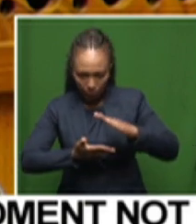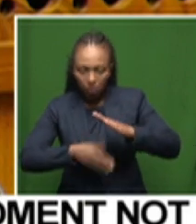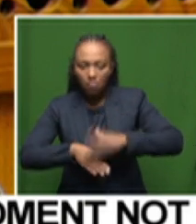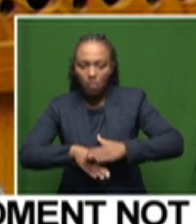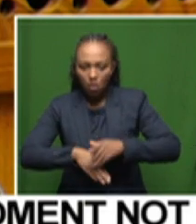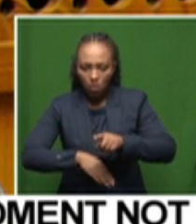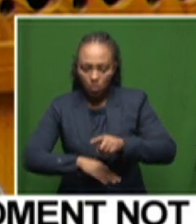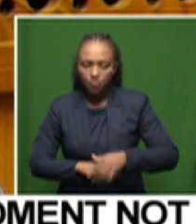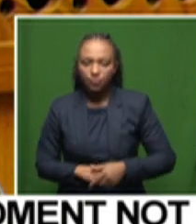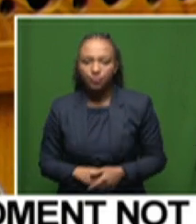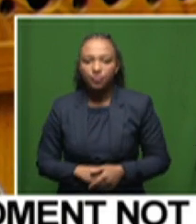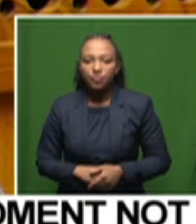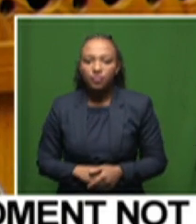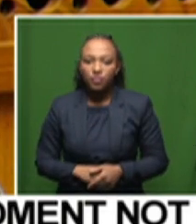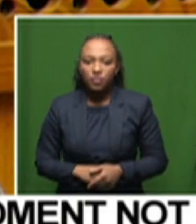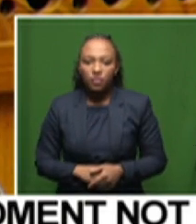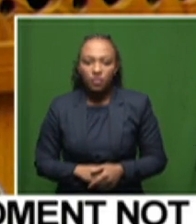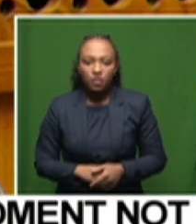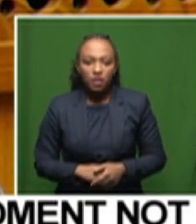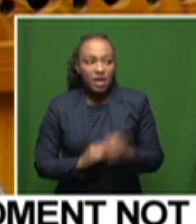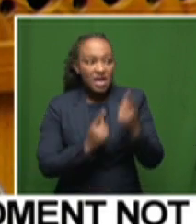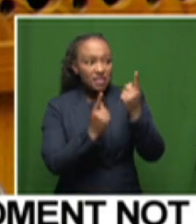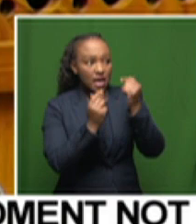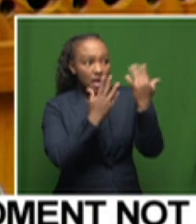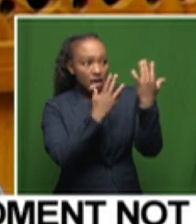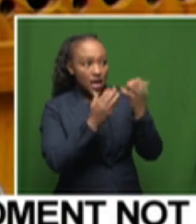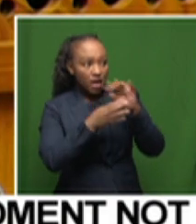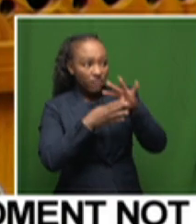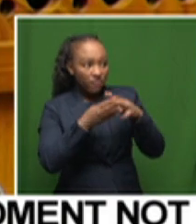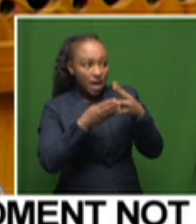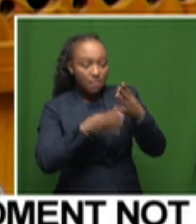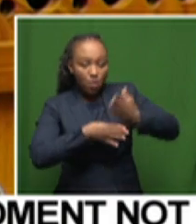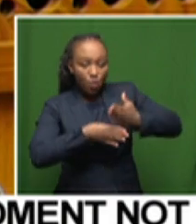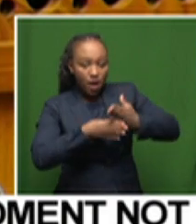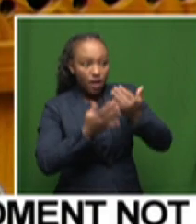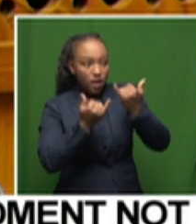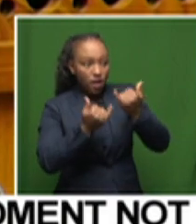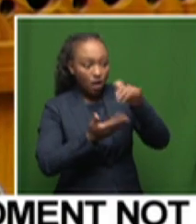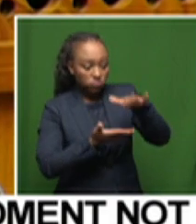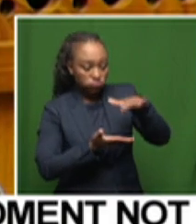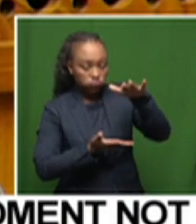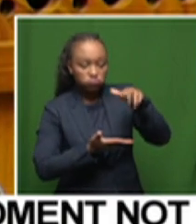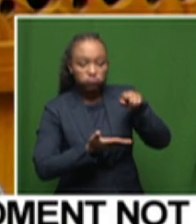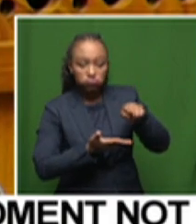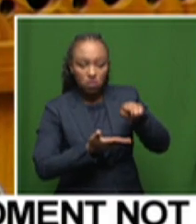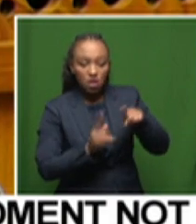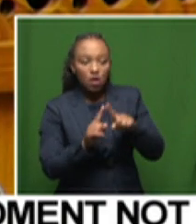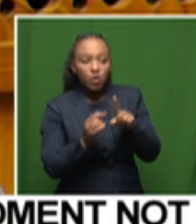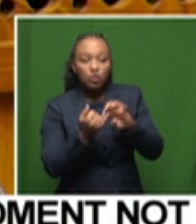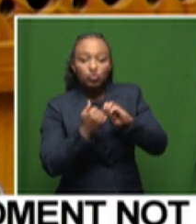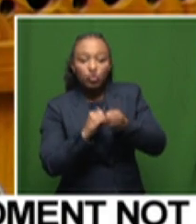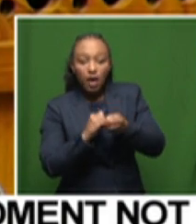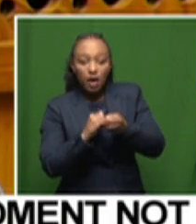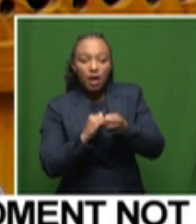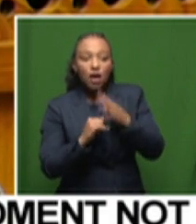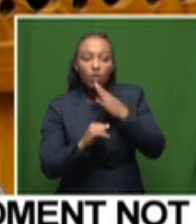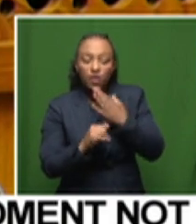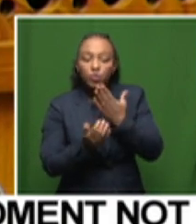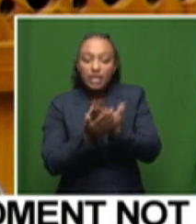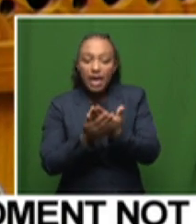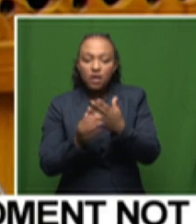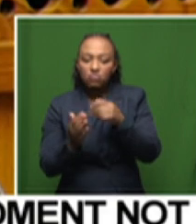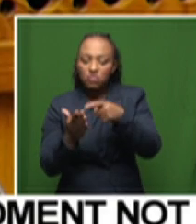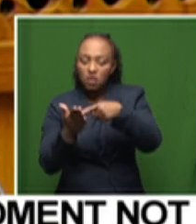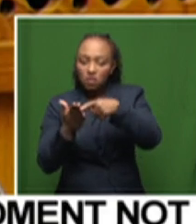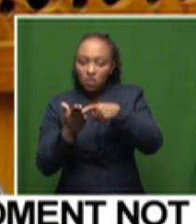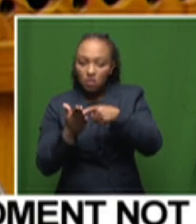Our revised fiscal framework puts us on a course to stabilize the debt to GDP ratio